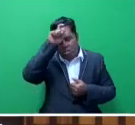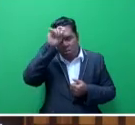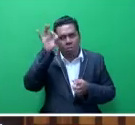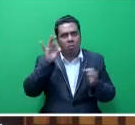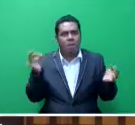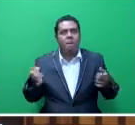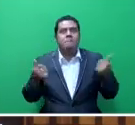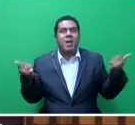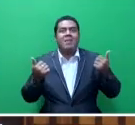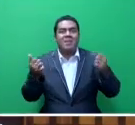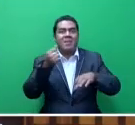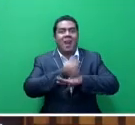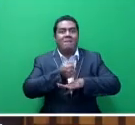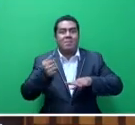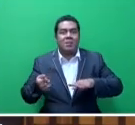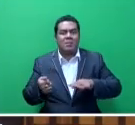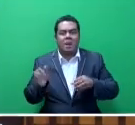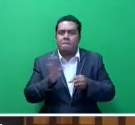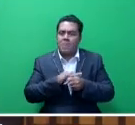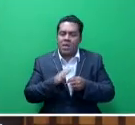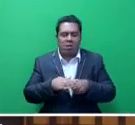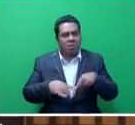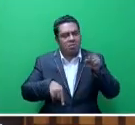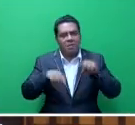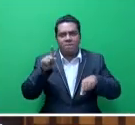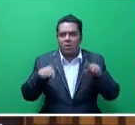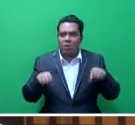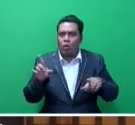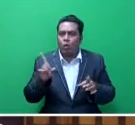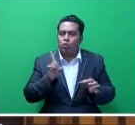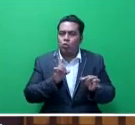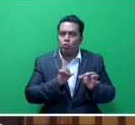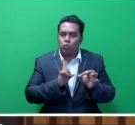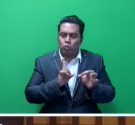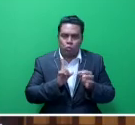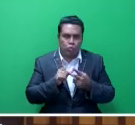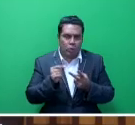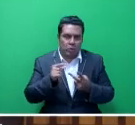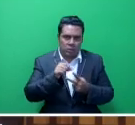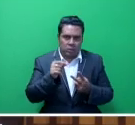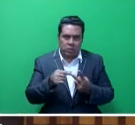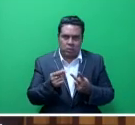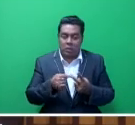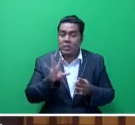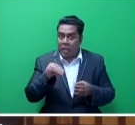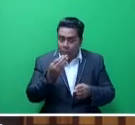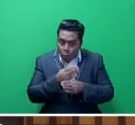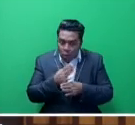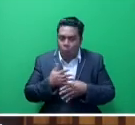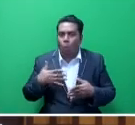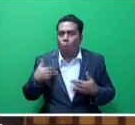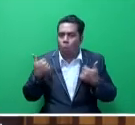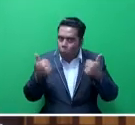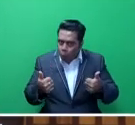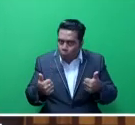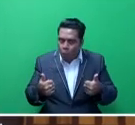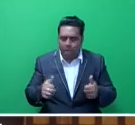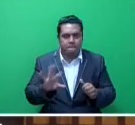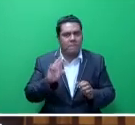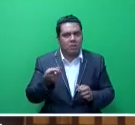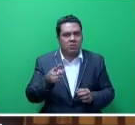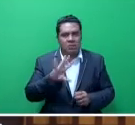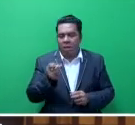governments throughout the world made different choices. Some worked well and some did not. In